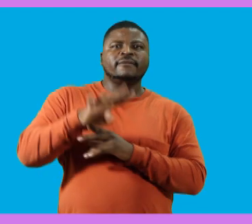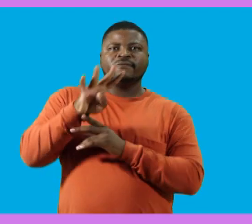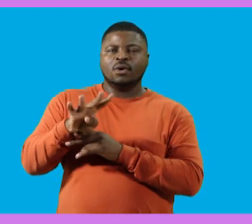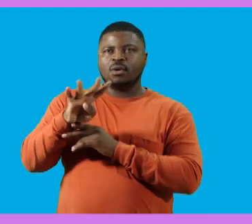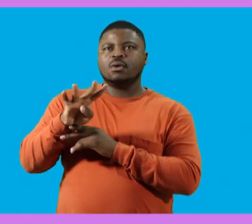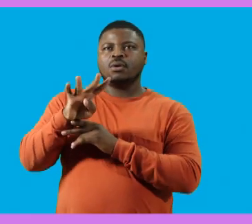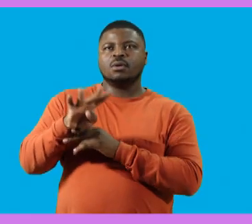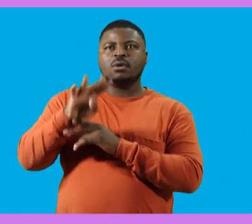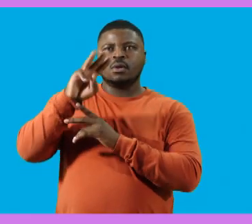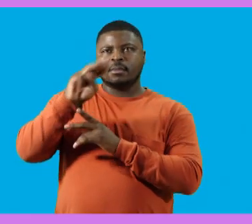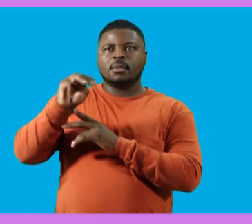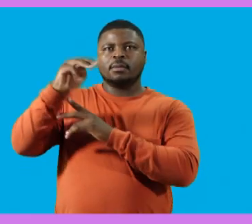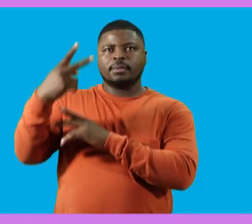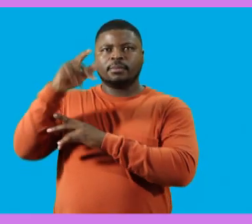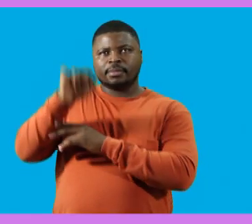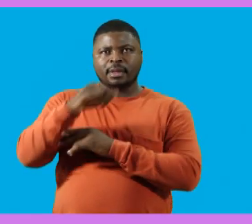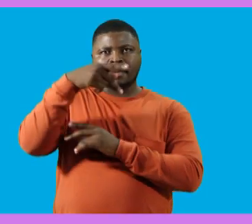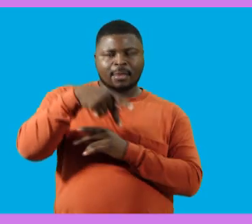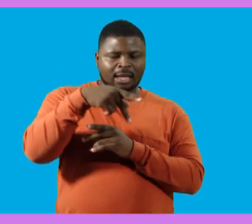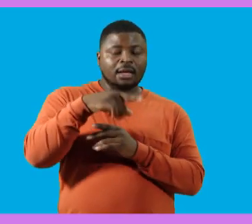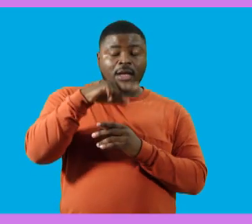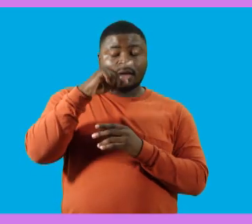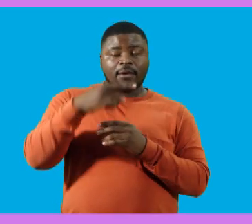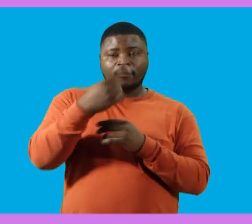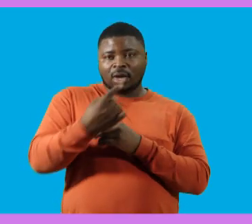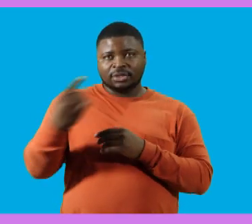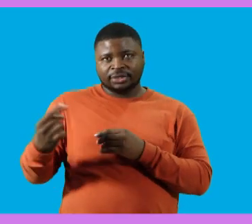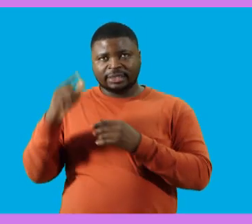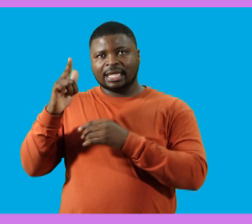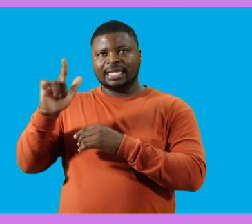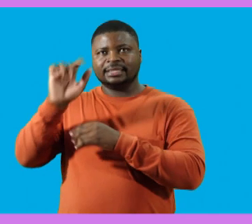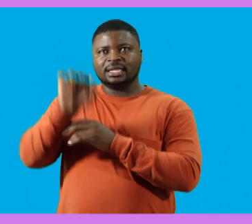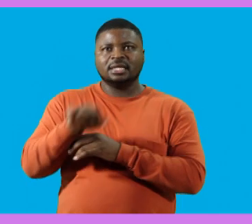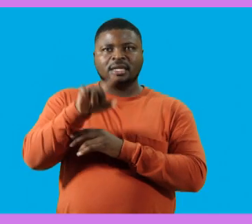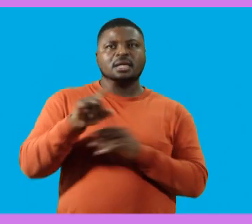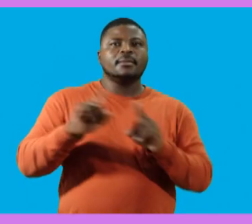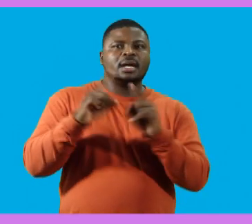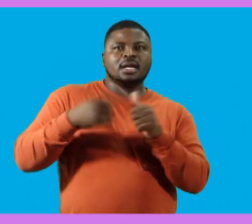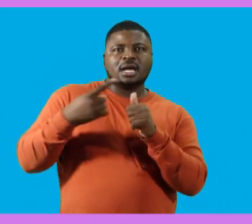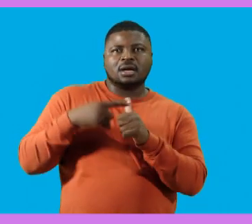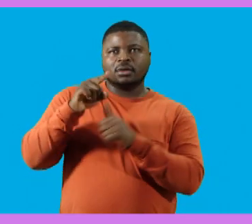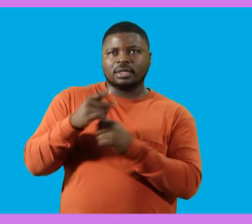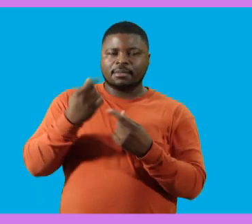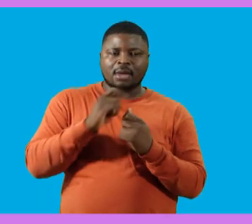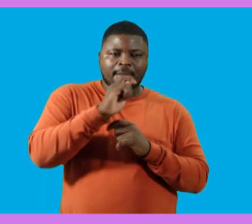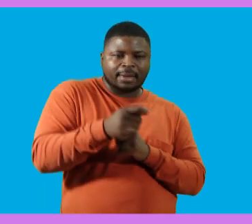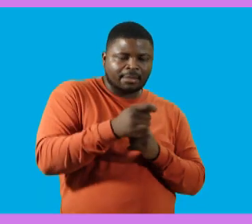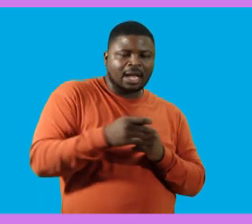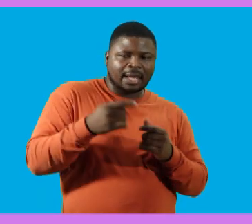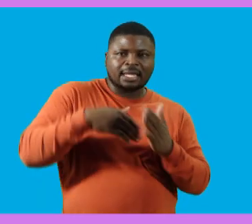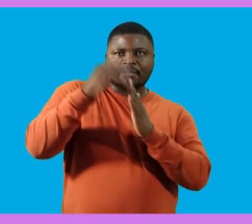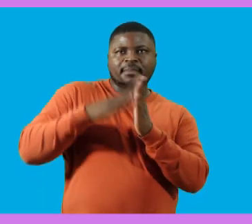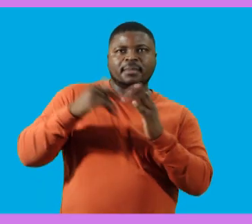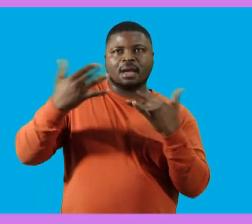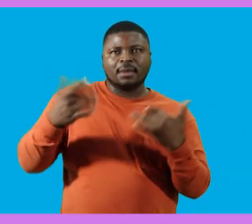per liter. Calculate the cost of the paint needed to rubberize the whole cargo bin. Keep in mind that the paint is